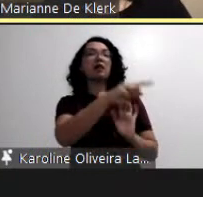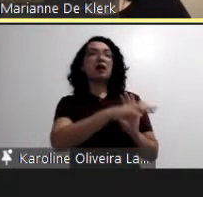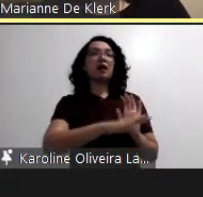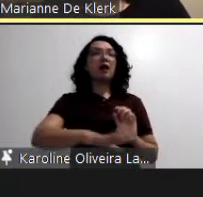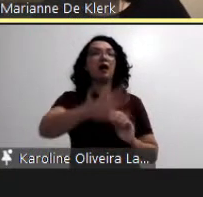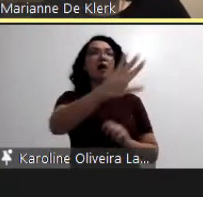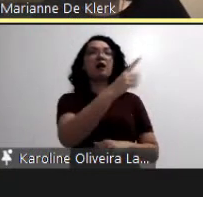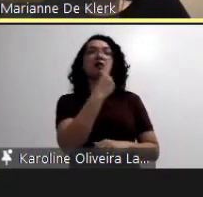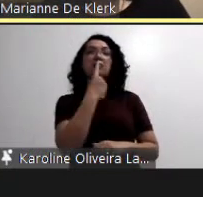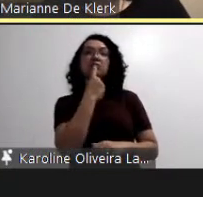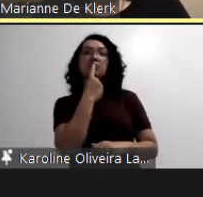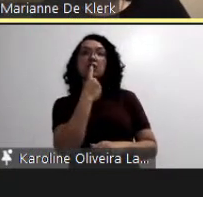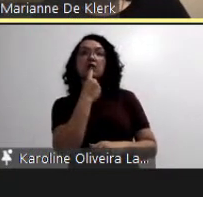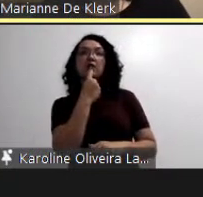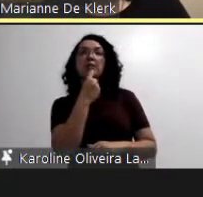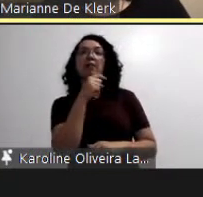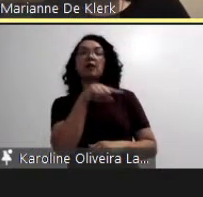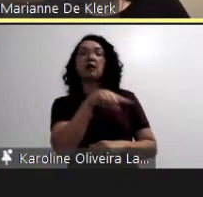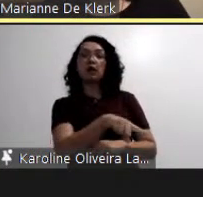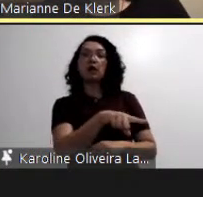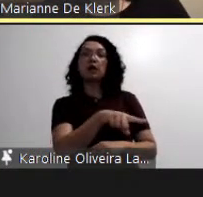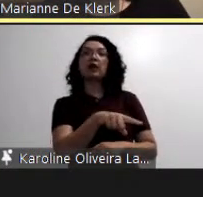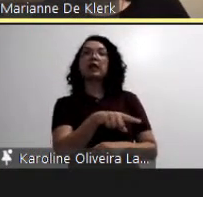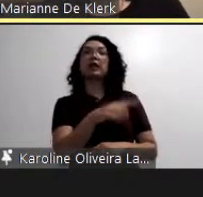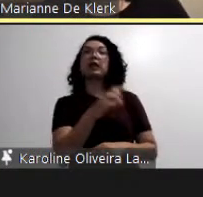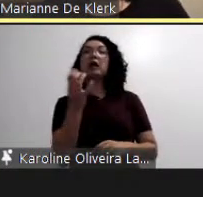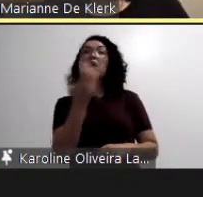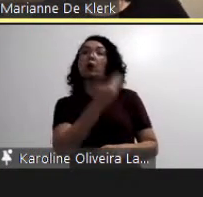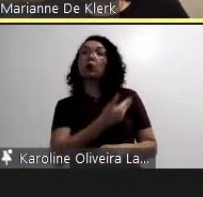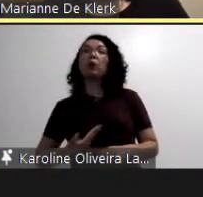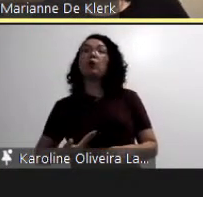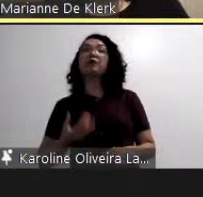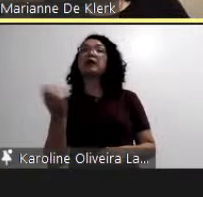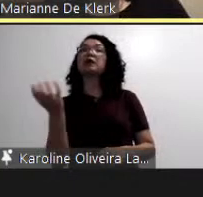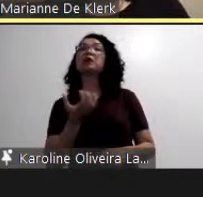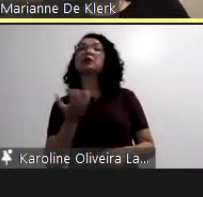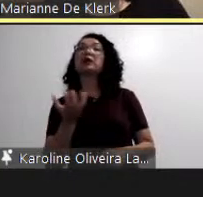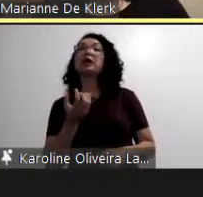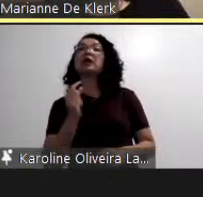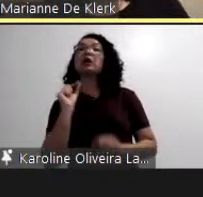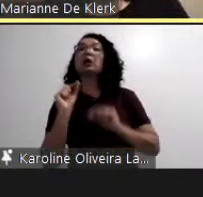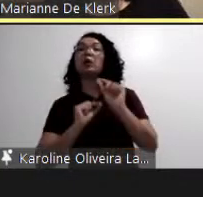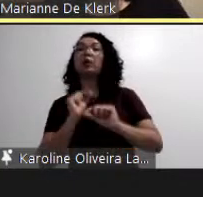Today, remnants of Marabastad remains. Over a century,